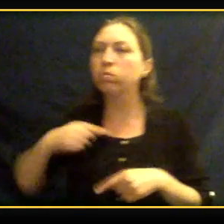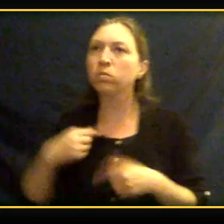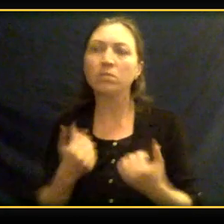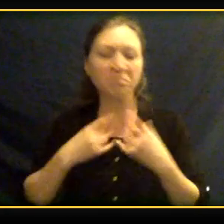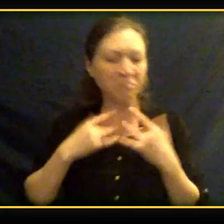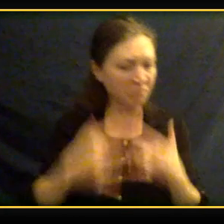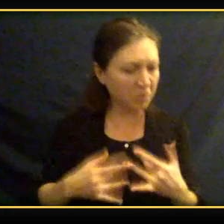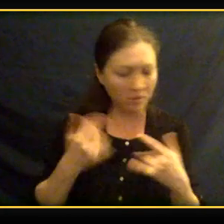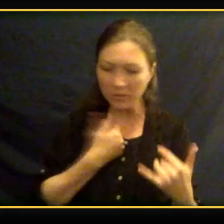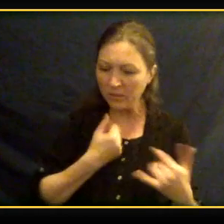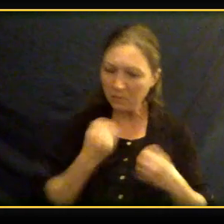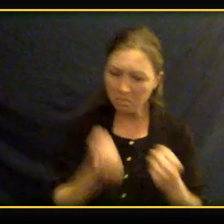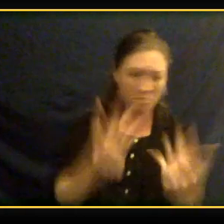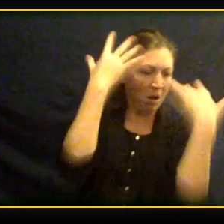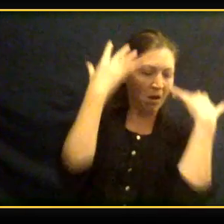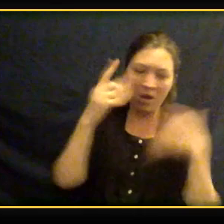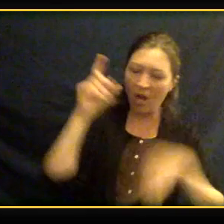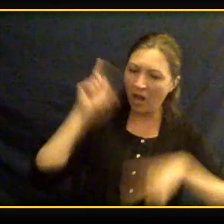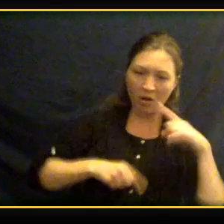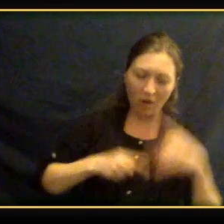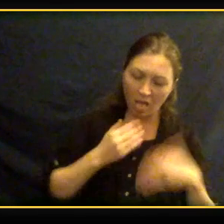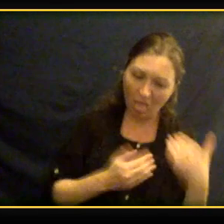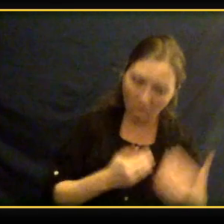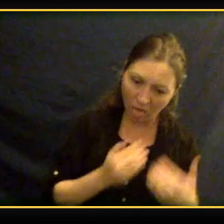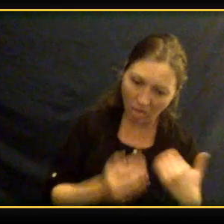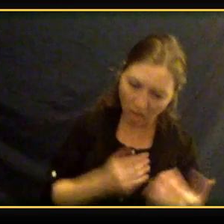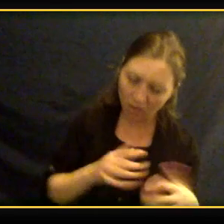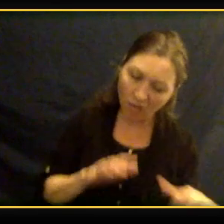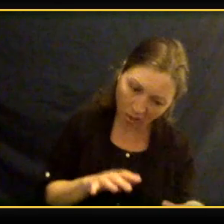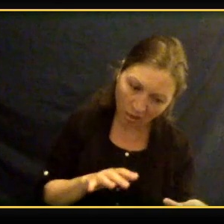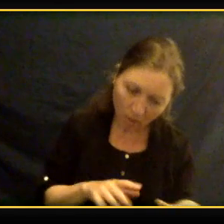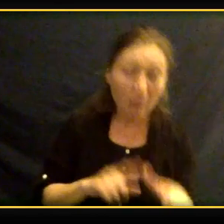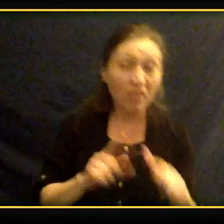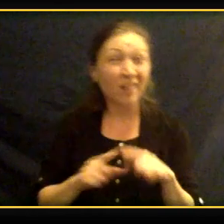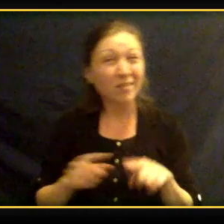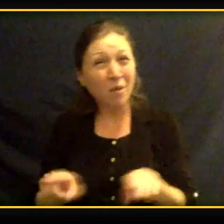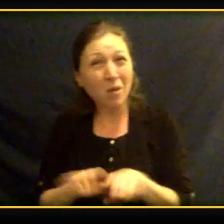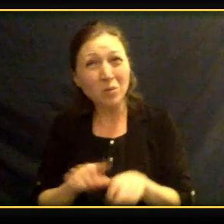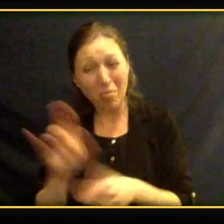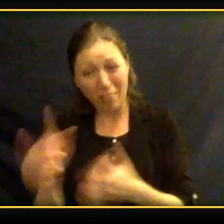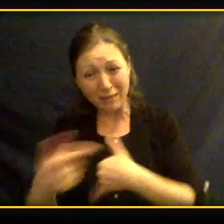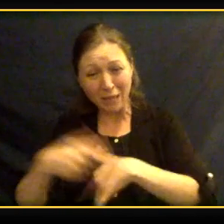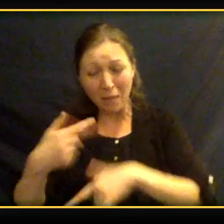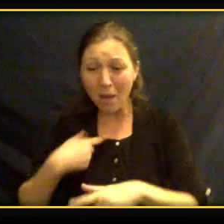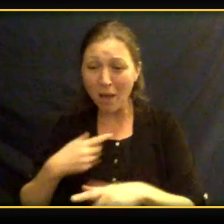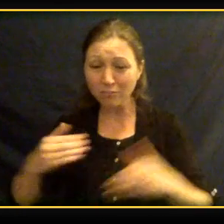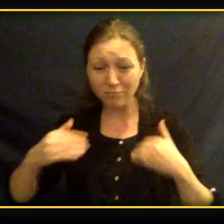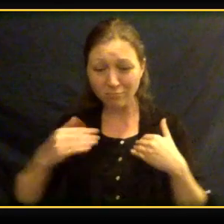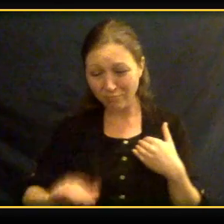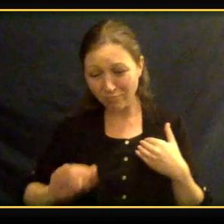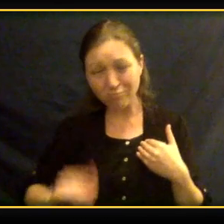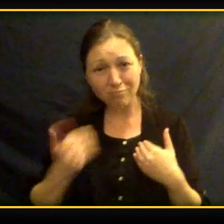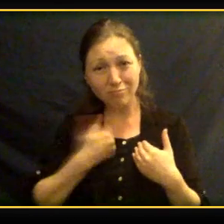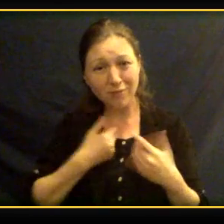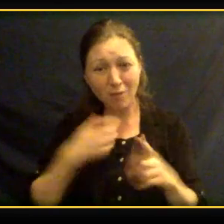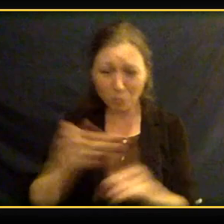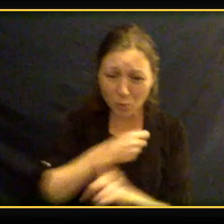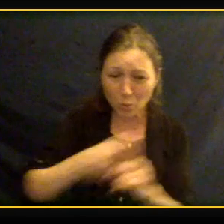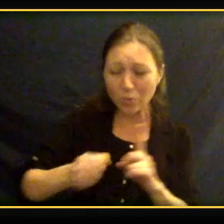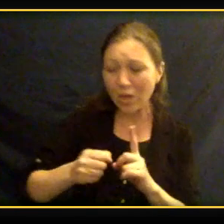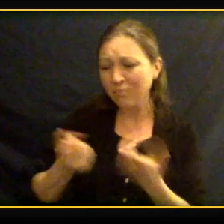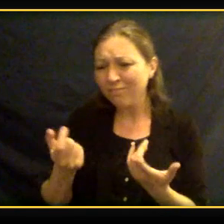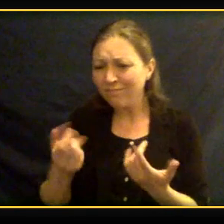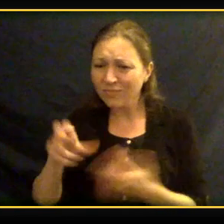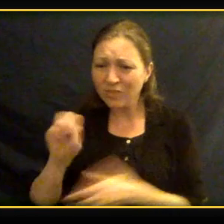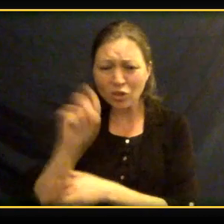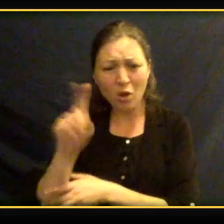functioning. It was also a time when I was coming to terms with the abuse I experienced growing up. Starkloff just met me where I was at, and